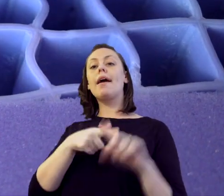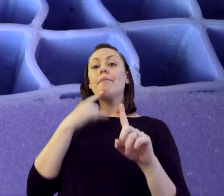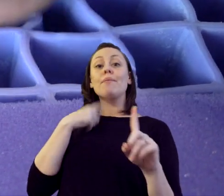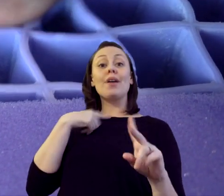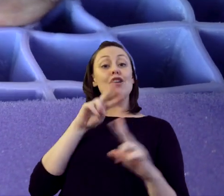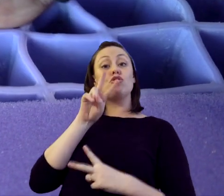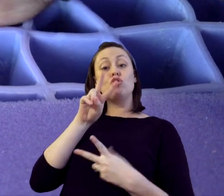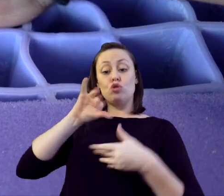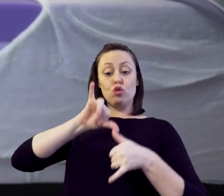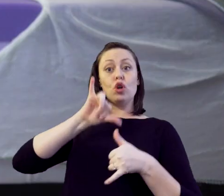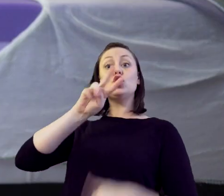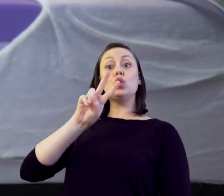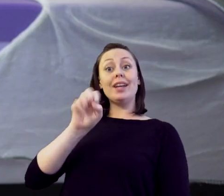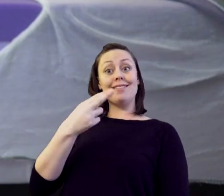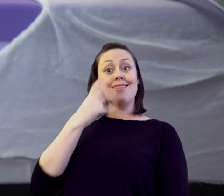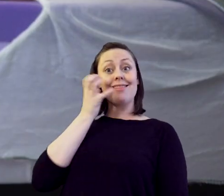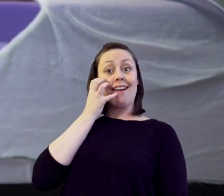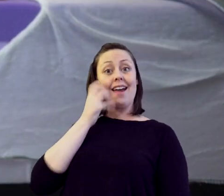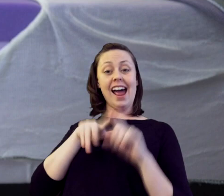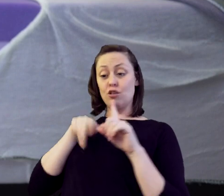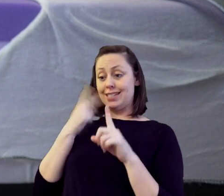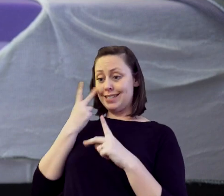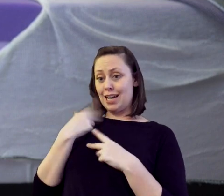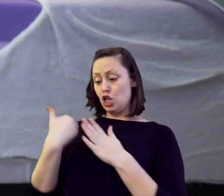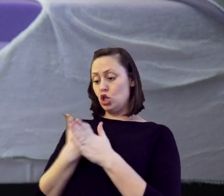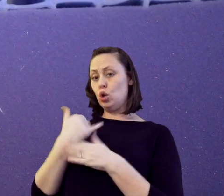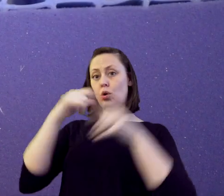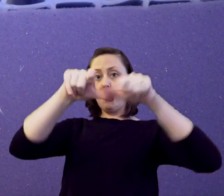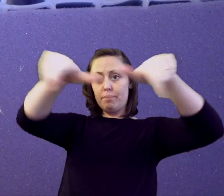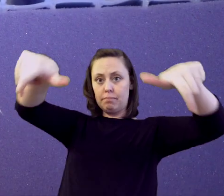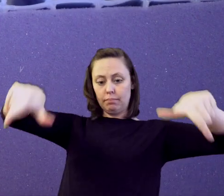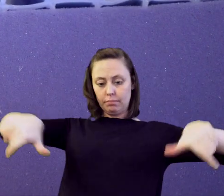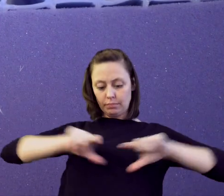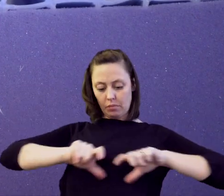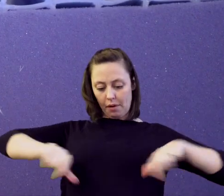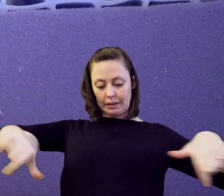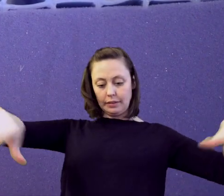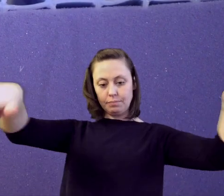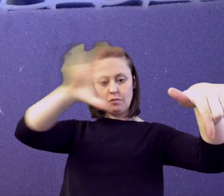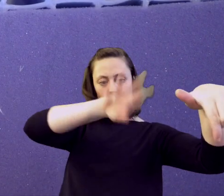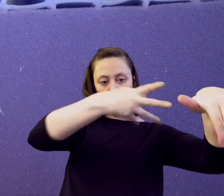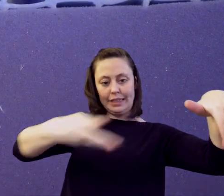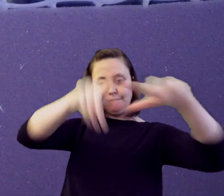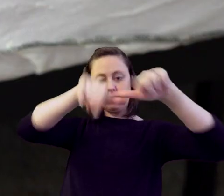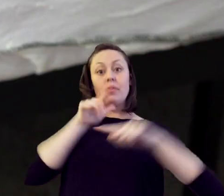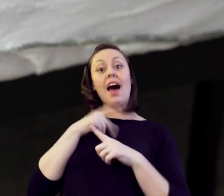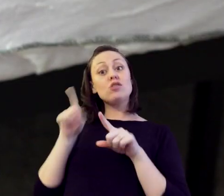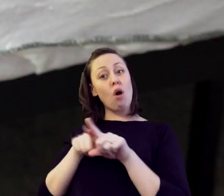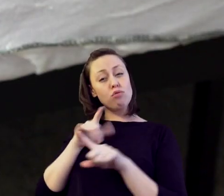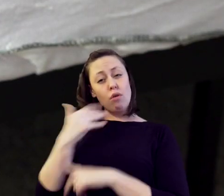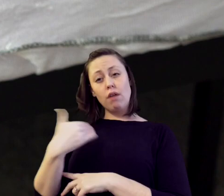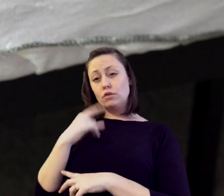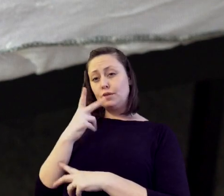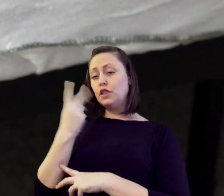It's 2 inches thick, and as you'll see, it's got this new edge support around the outside of the grid that's also 2 inches